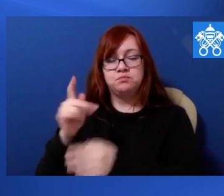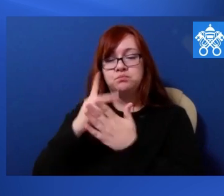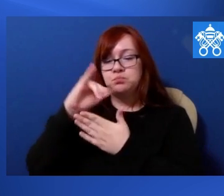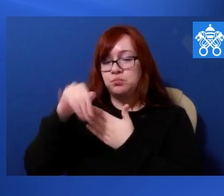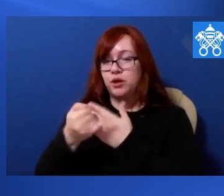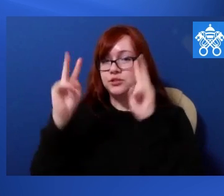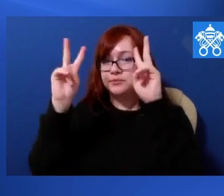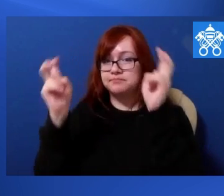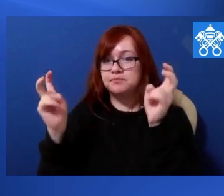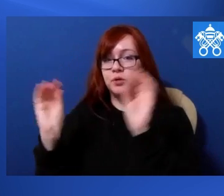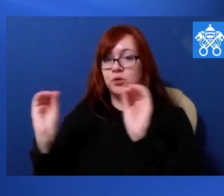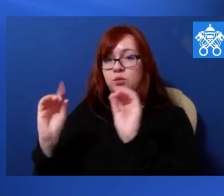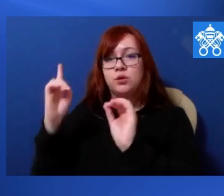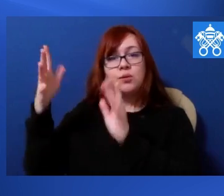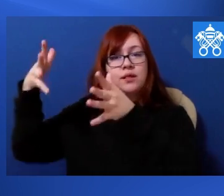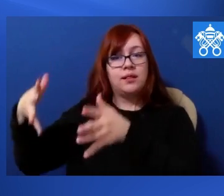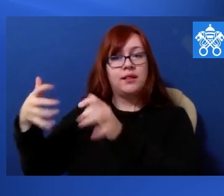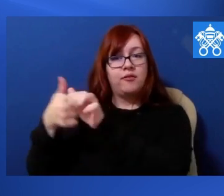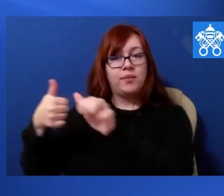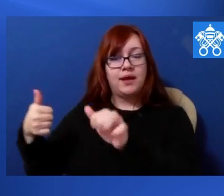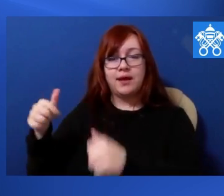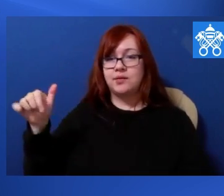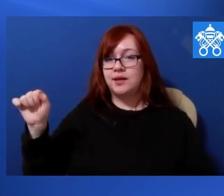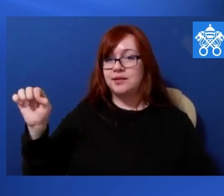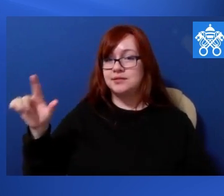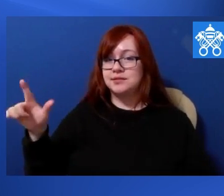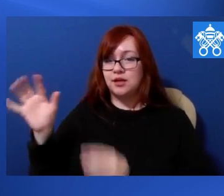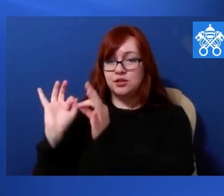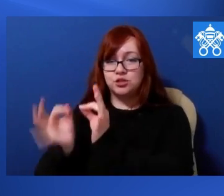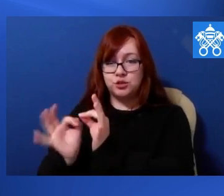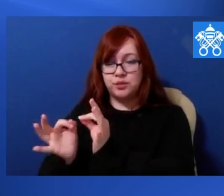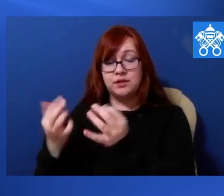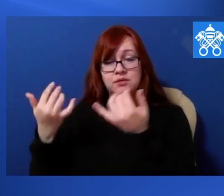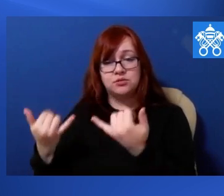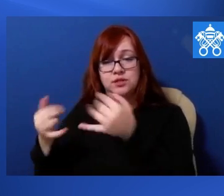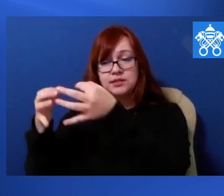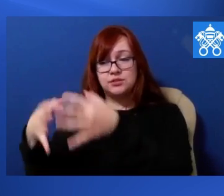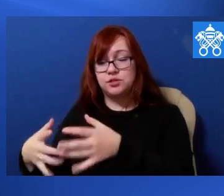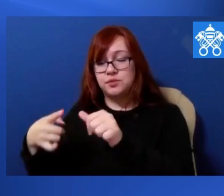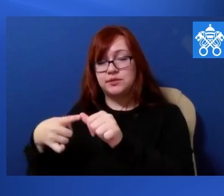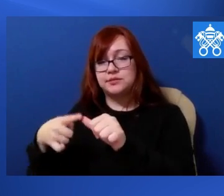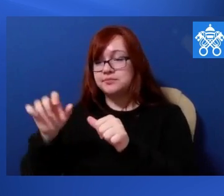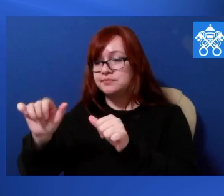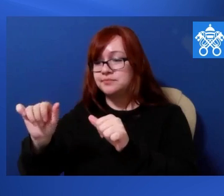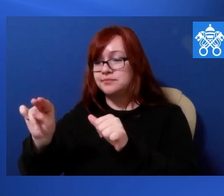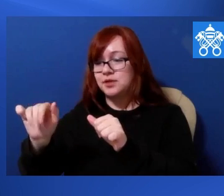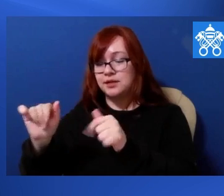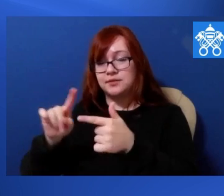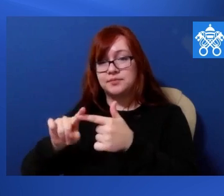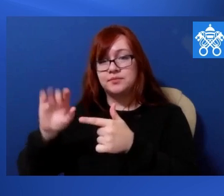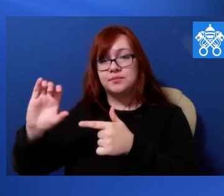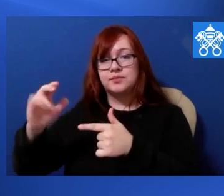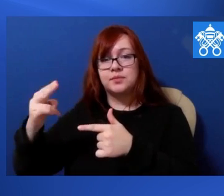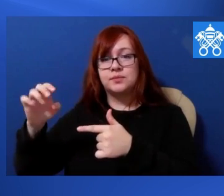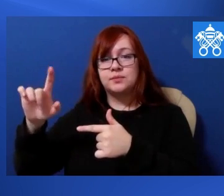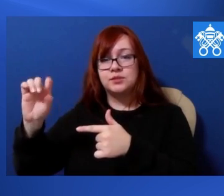Network, Shalom World Television Networks, EWTN, Salt and Light Media, Shalom TV India,